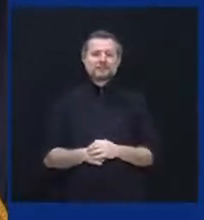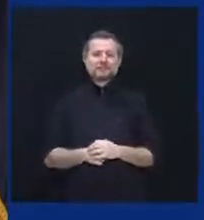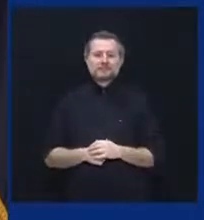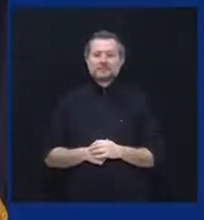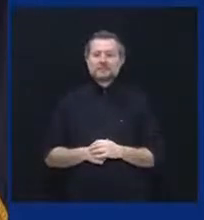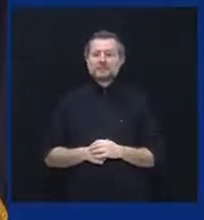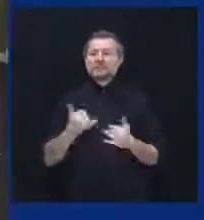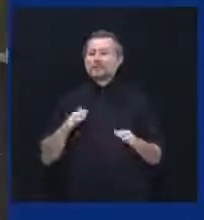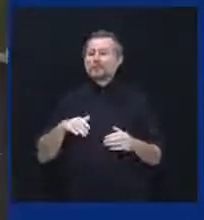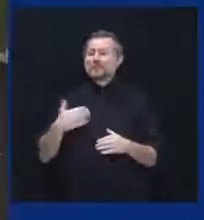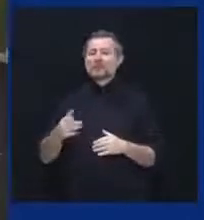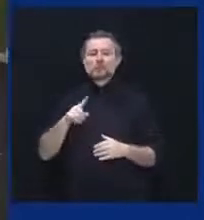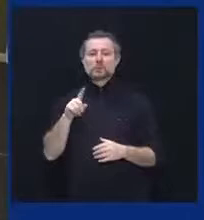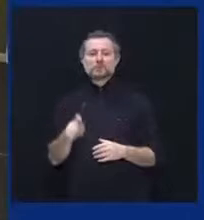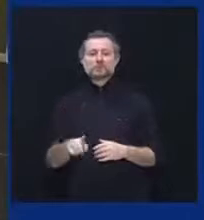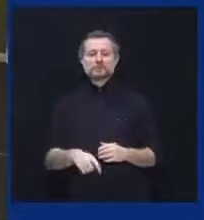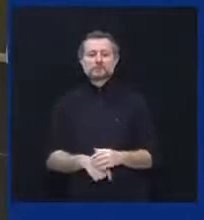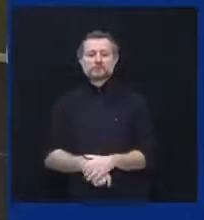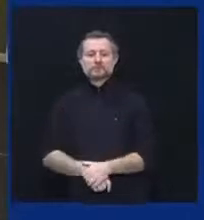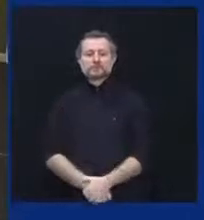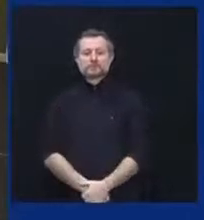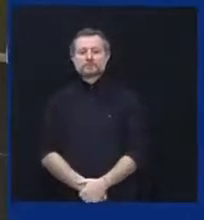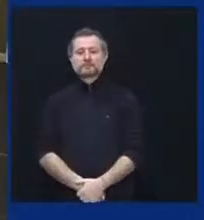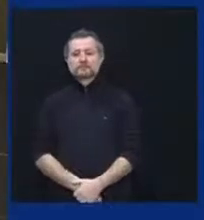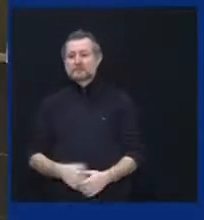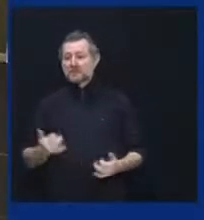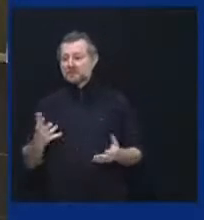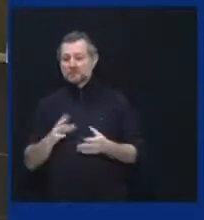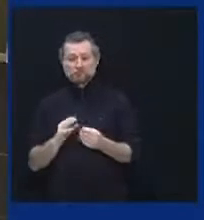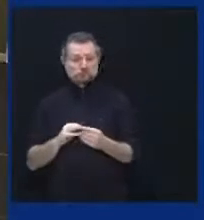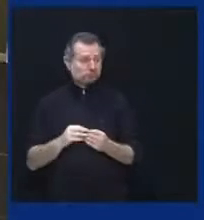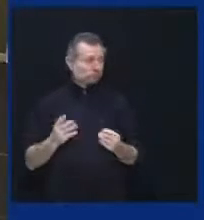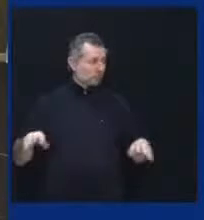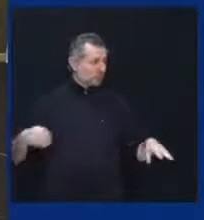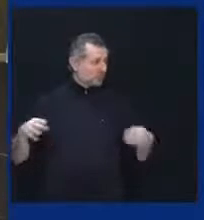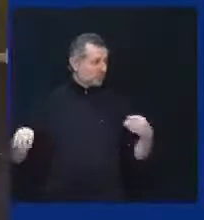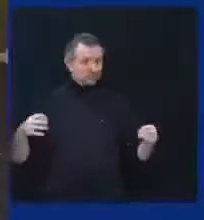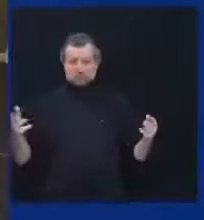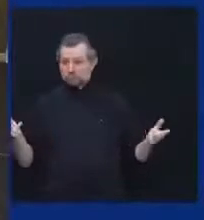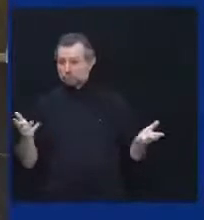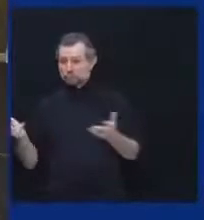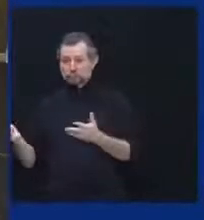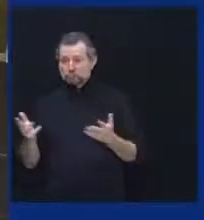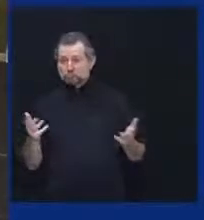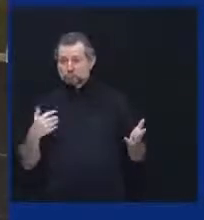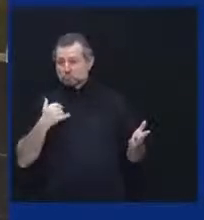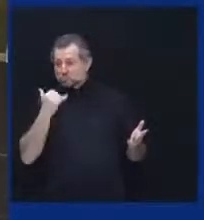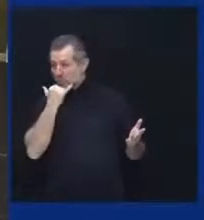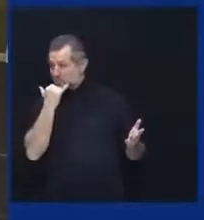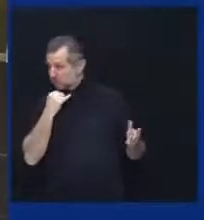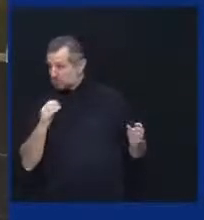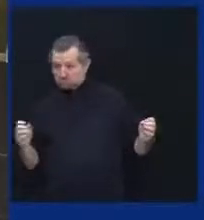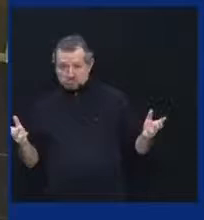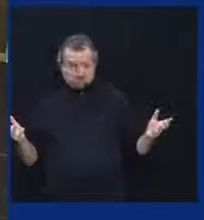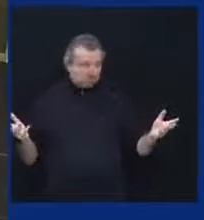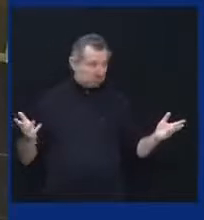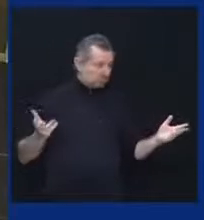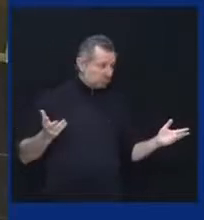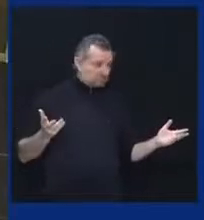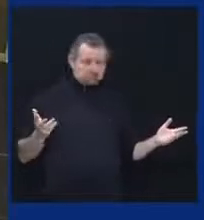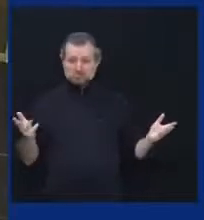Next question, operator. Anyone have anything to add? Anything I said, misstatements of facts?